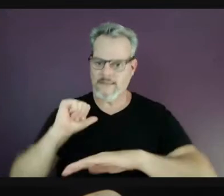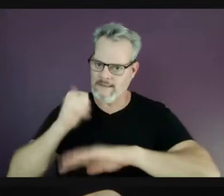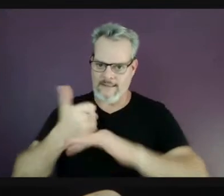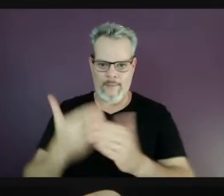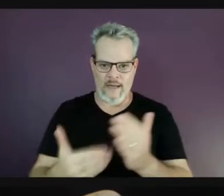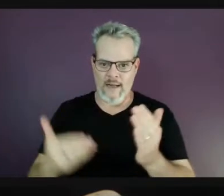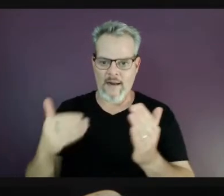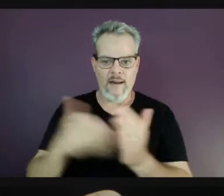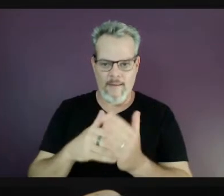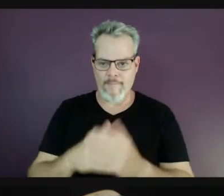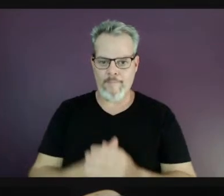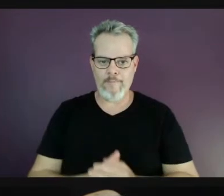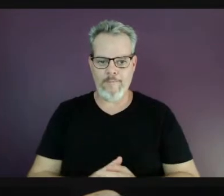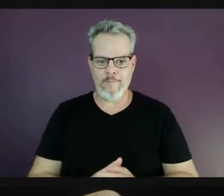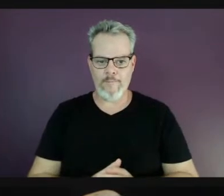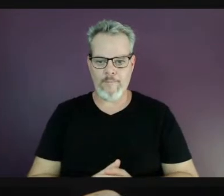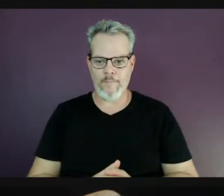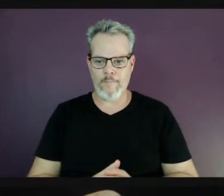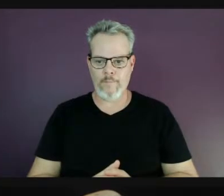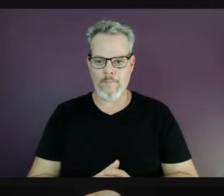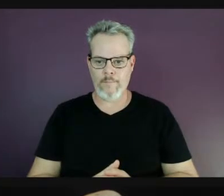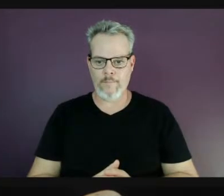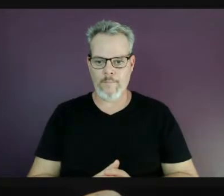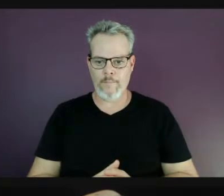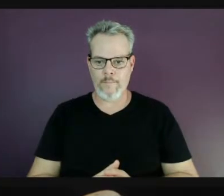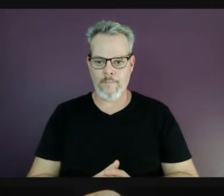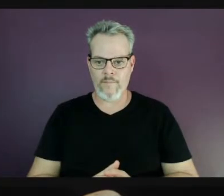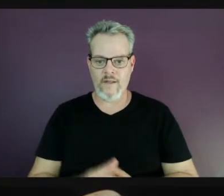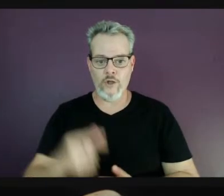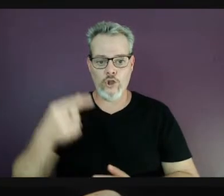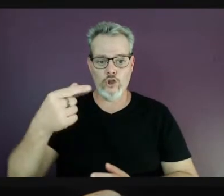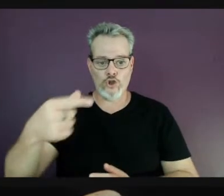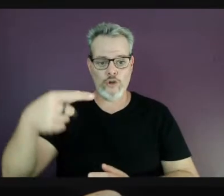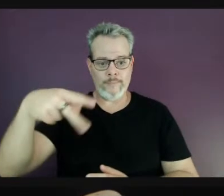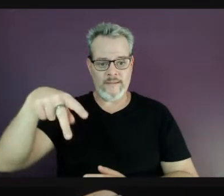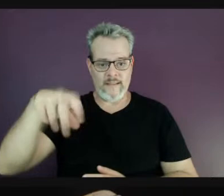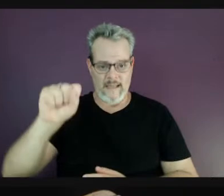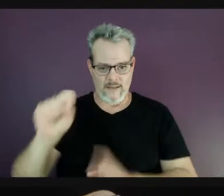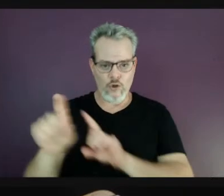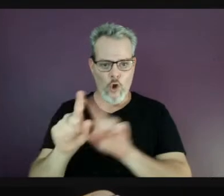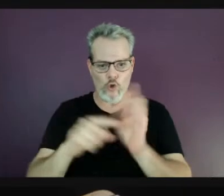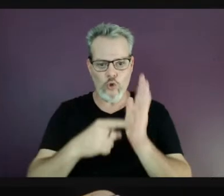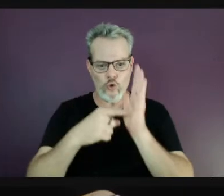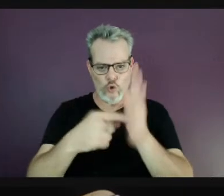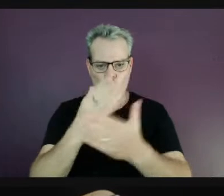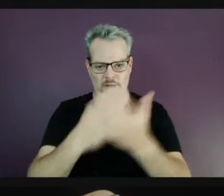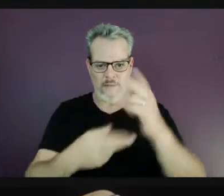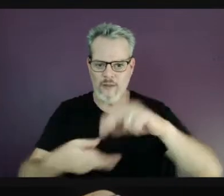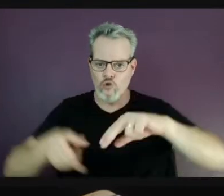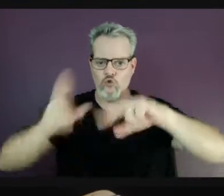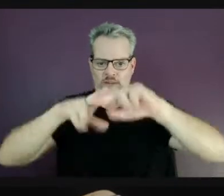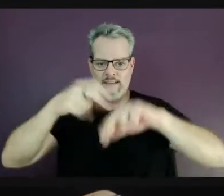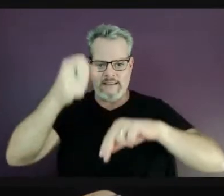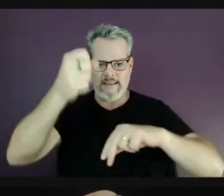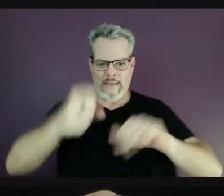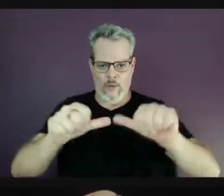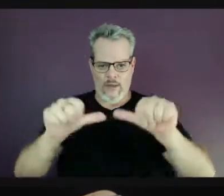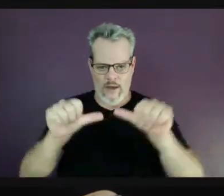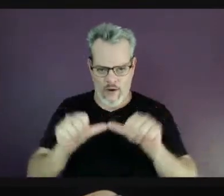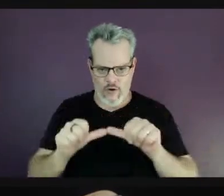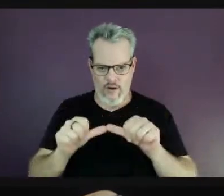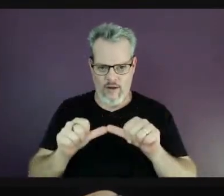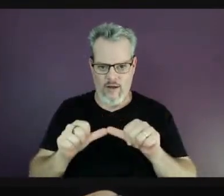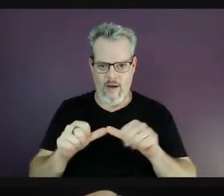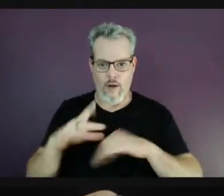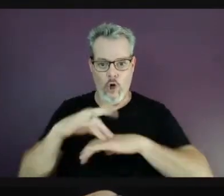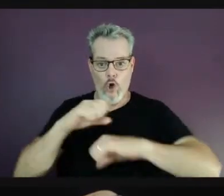rate than before. They note GPS also shows uplift in the south, and